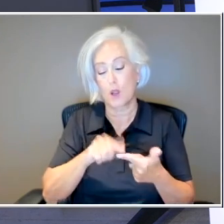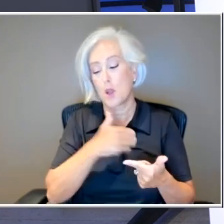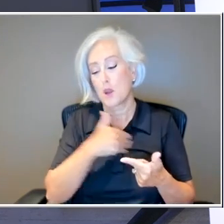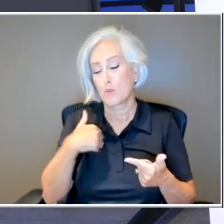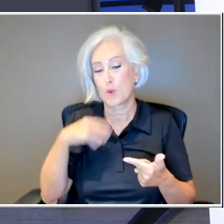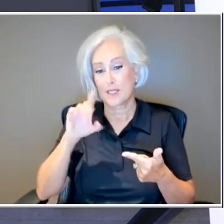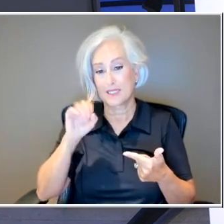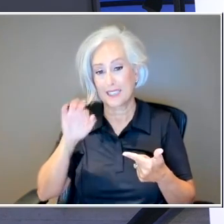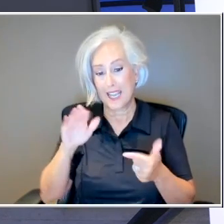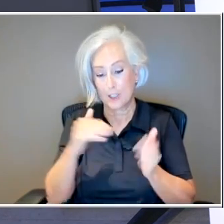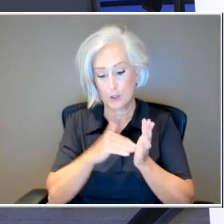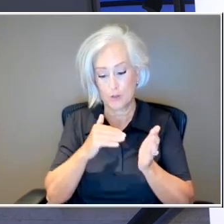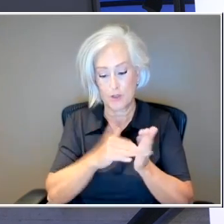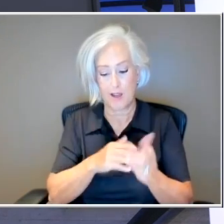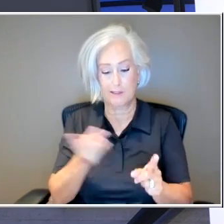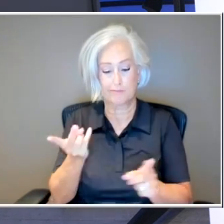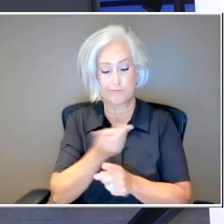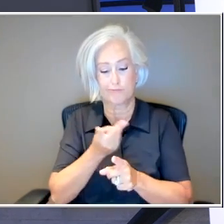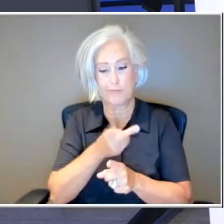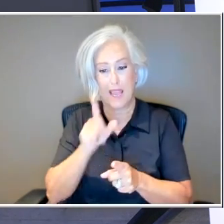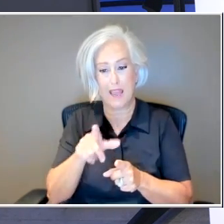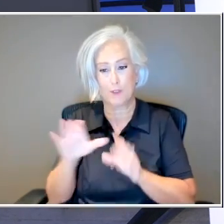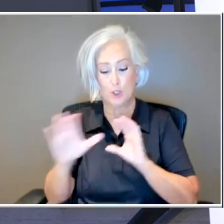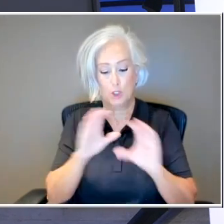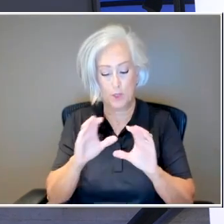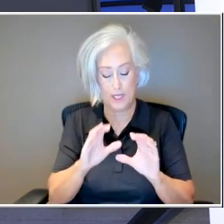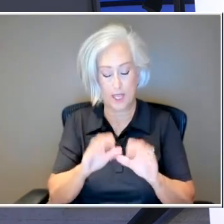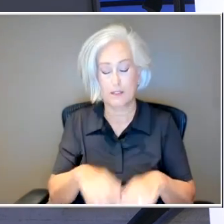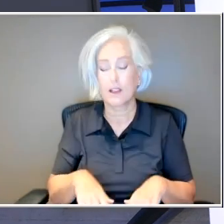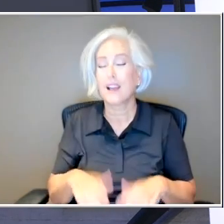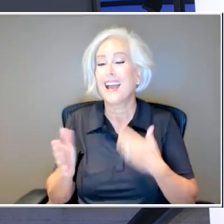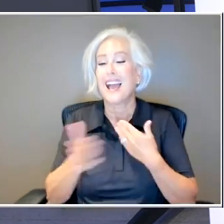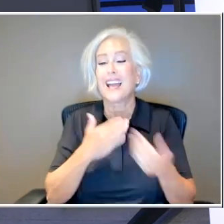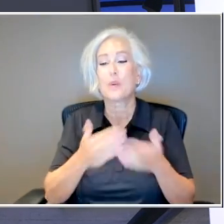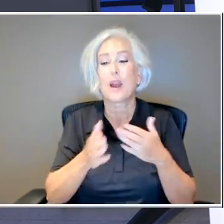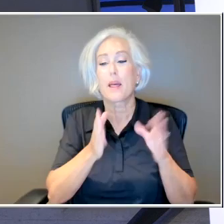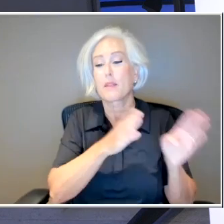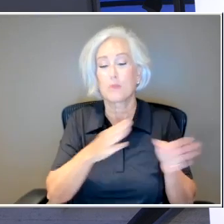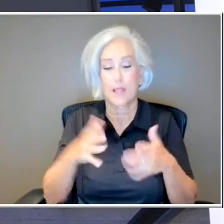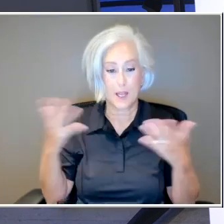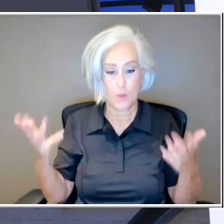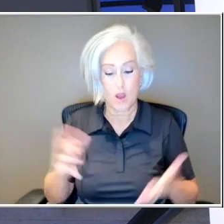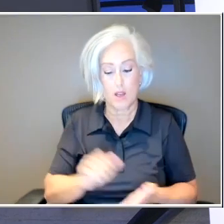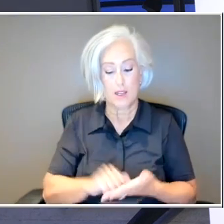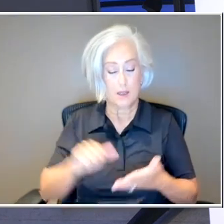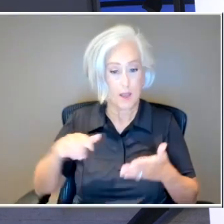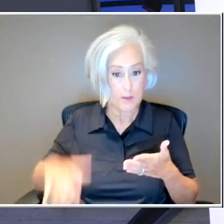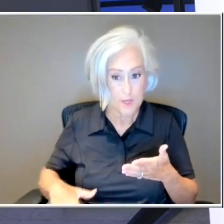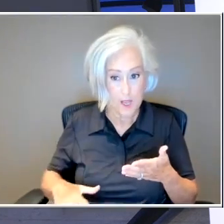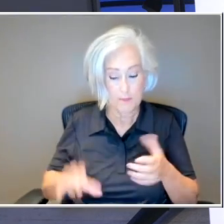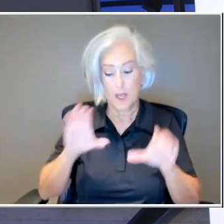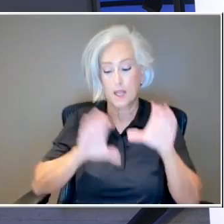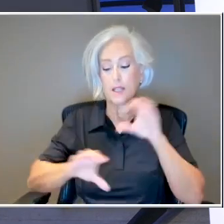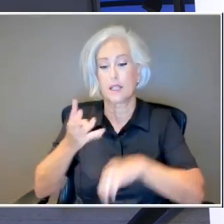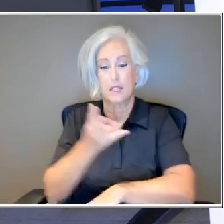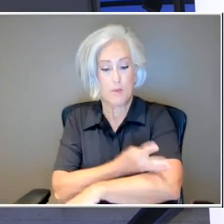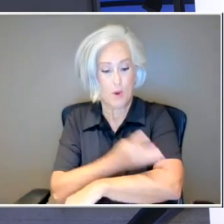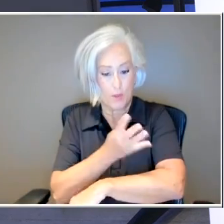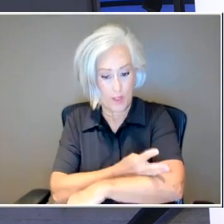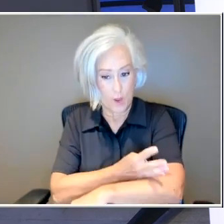But the plan was to have this hysterectomy first, then the chemo, then the mastectomy, then radiation. What is the collaboration? What